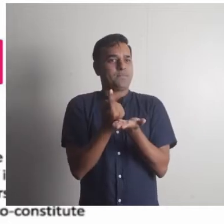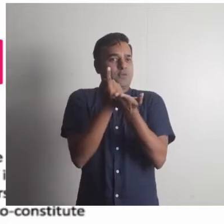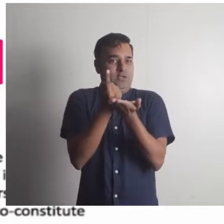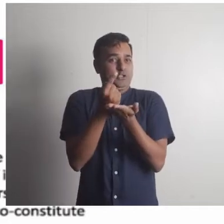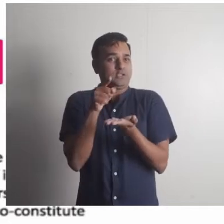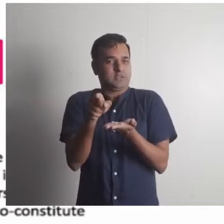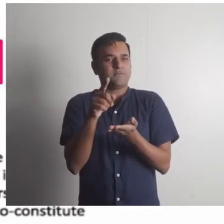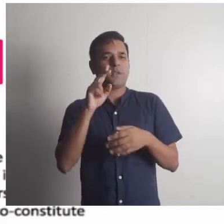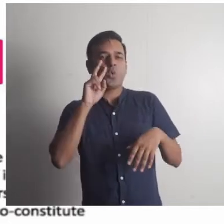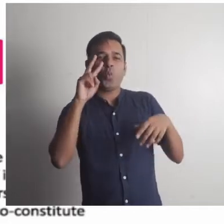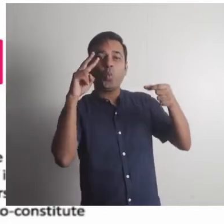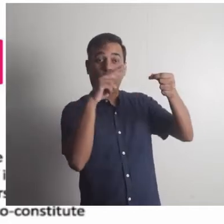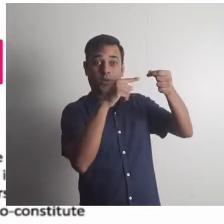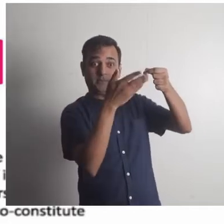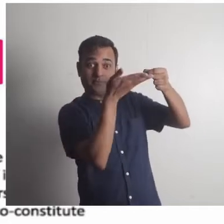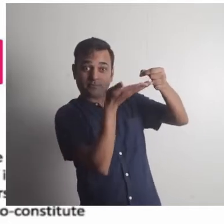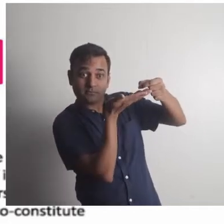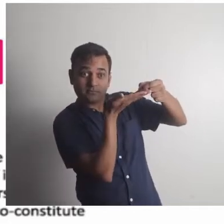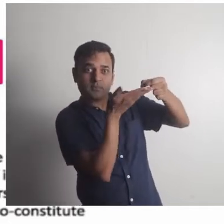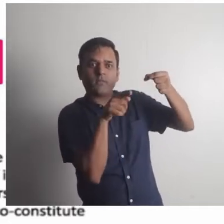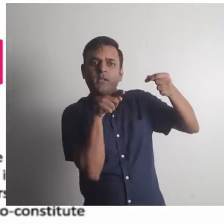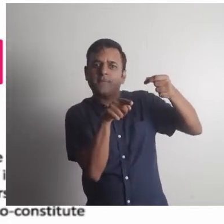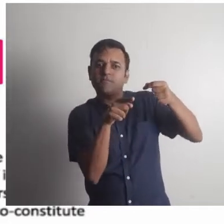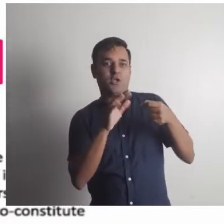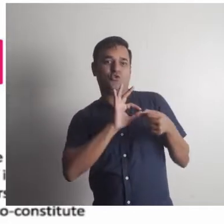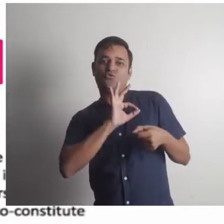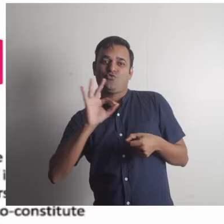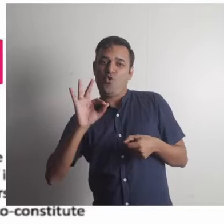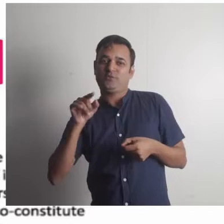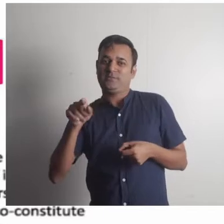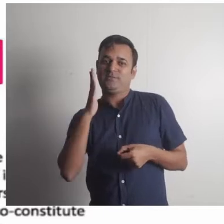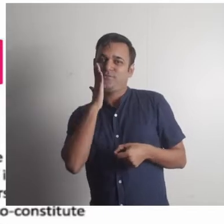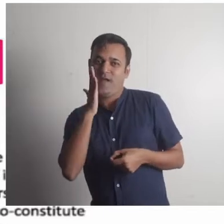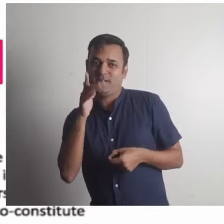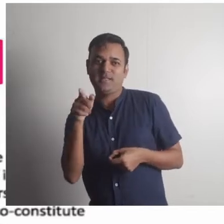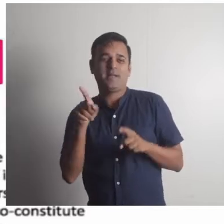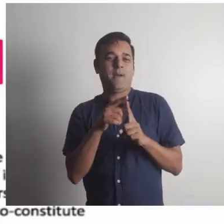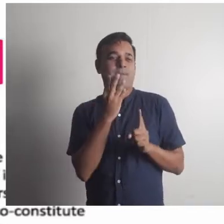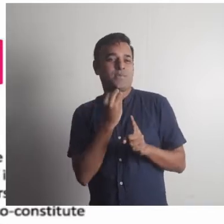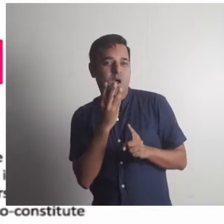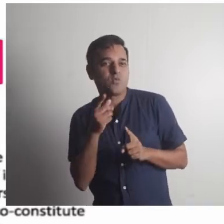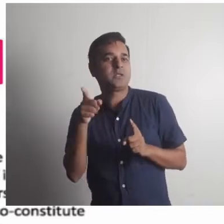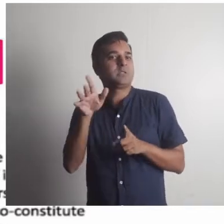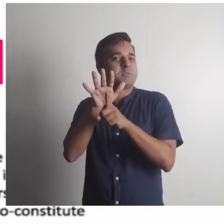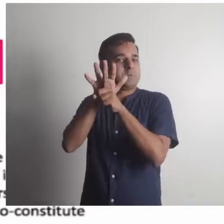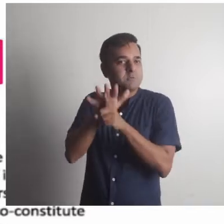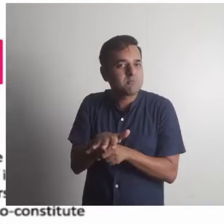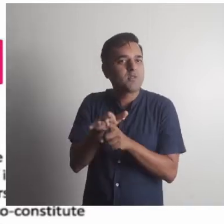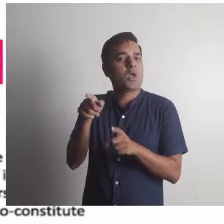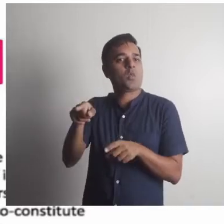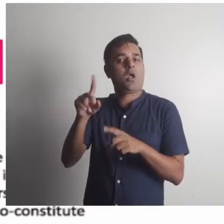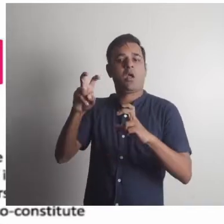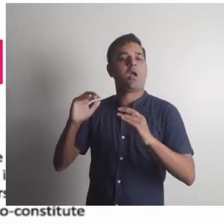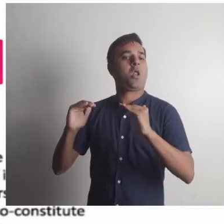lower class, maybe they don't speak English in the way we think they should, even though English is an imposed language, right? So these are all